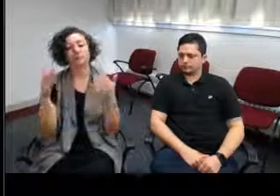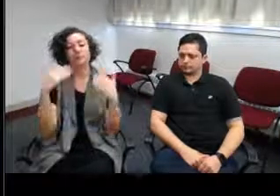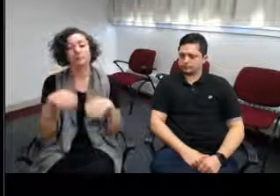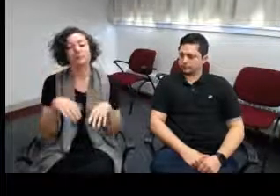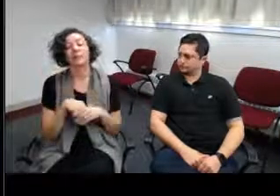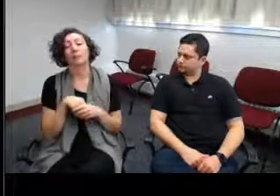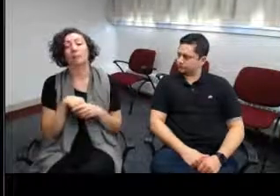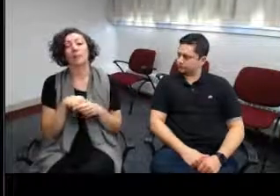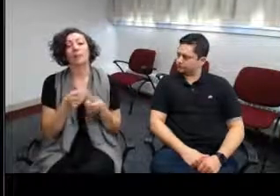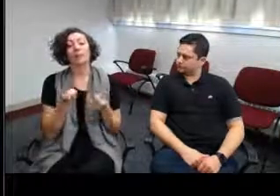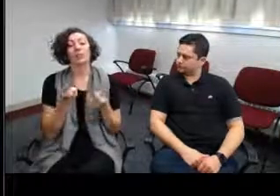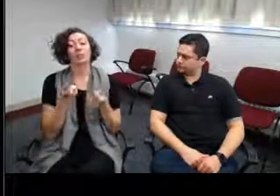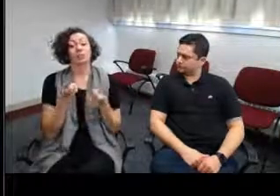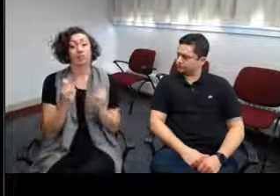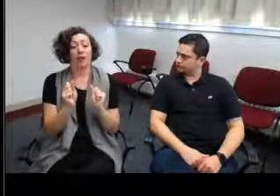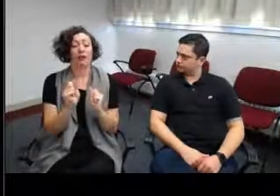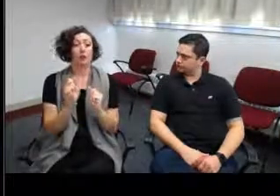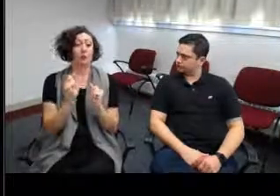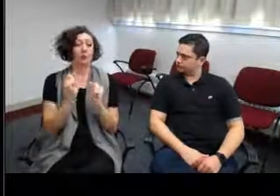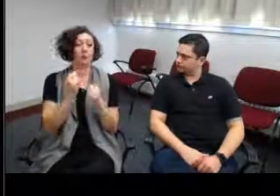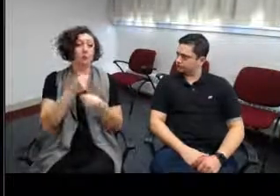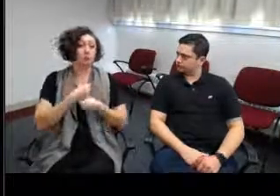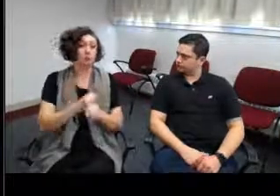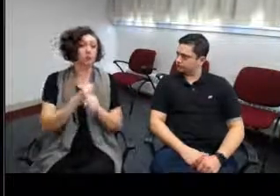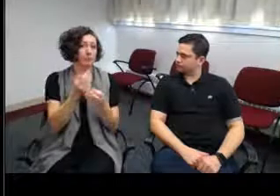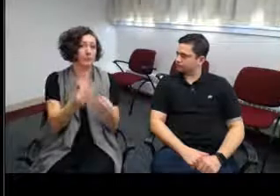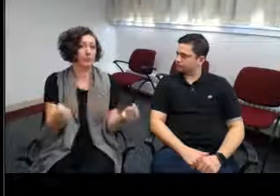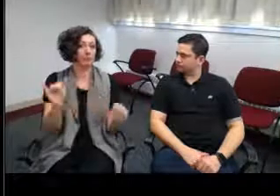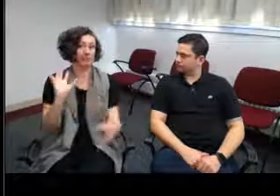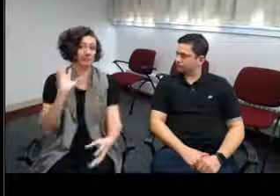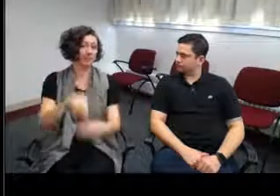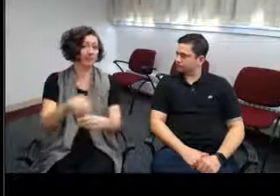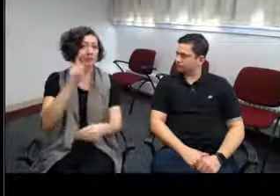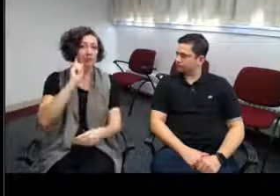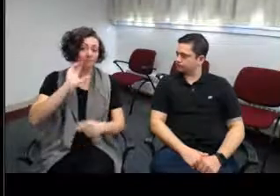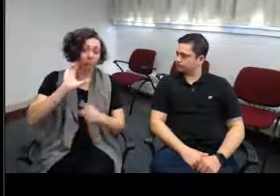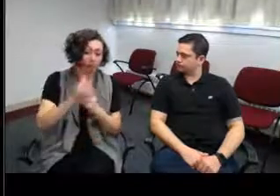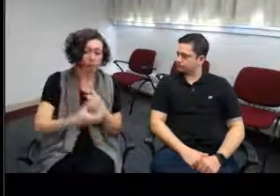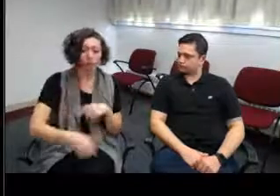to accomplish that, videos or live interpreting.